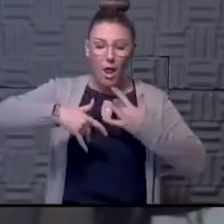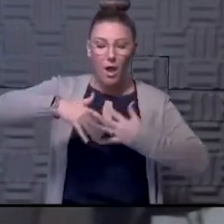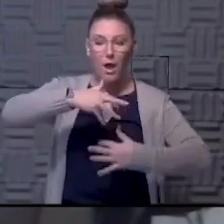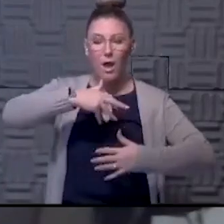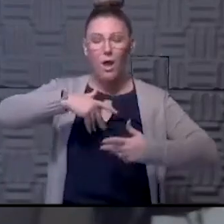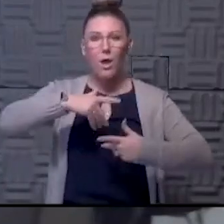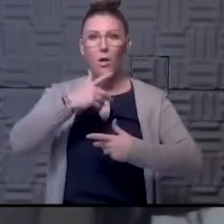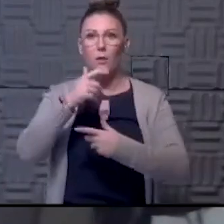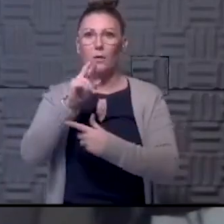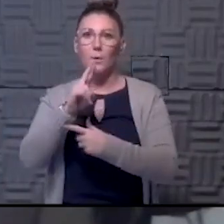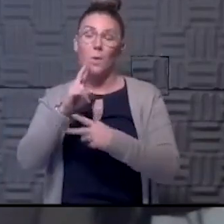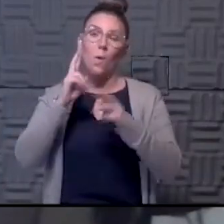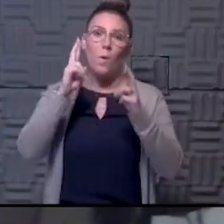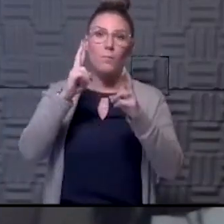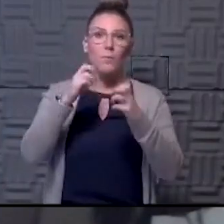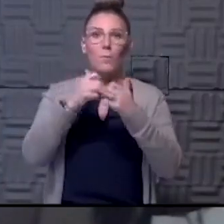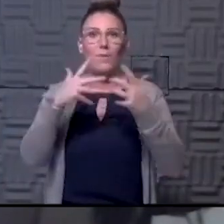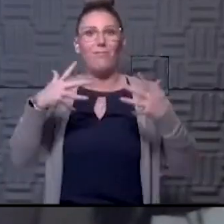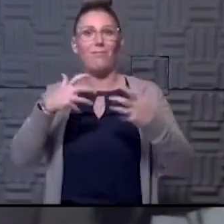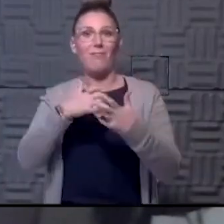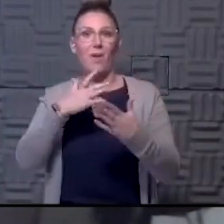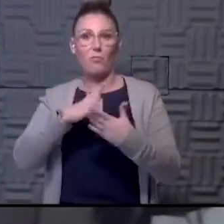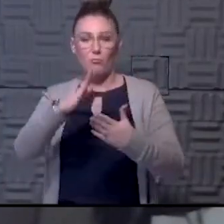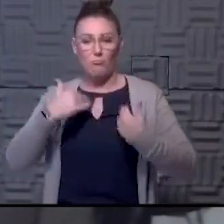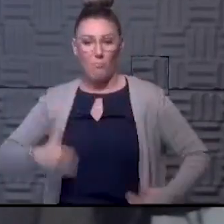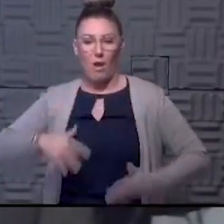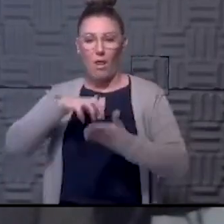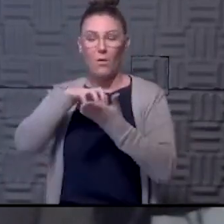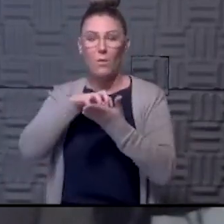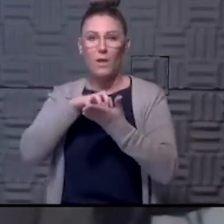that, right around a week or a little past that.